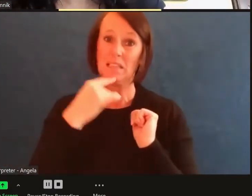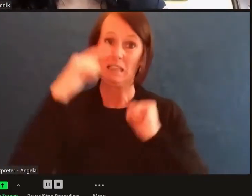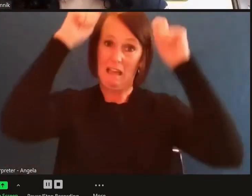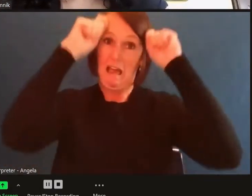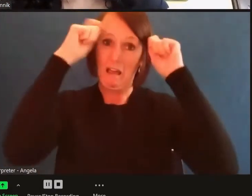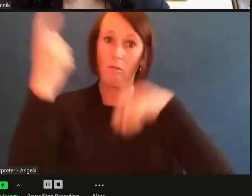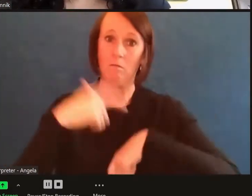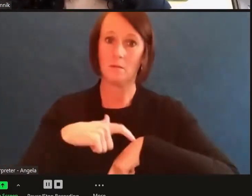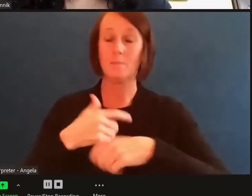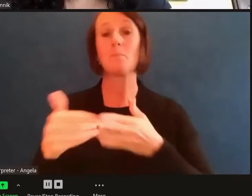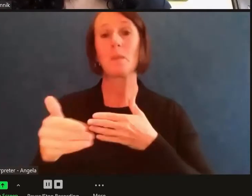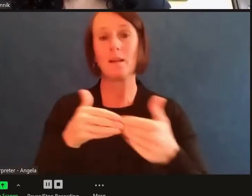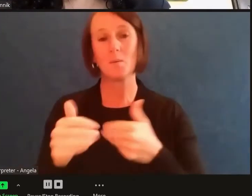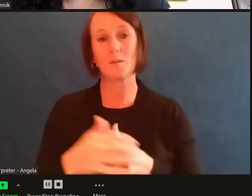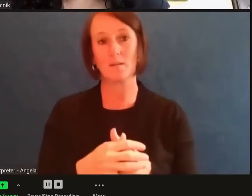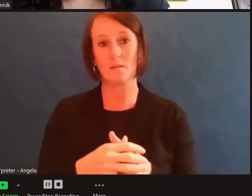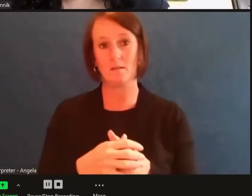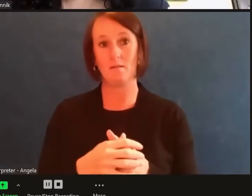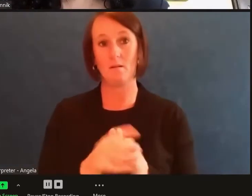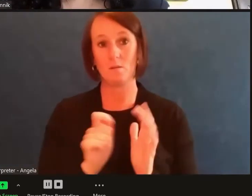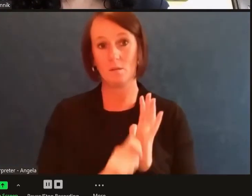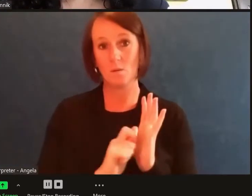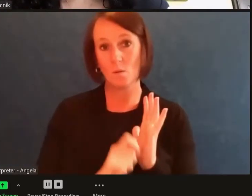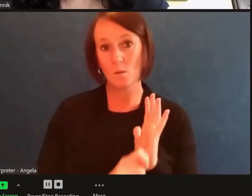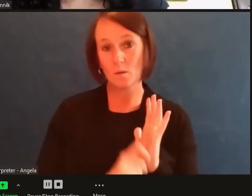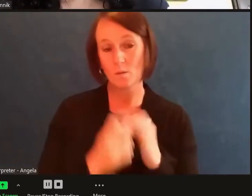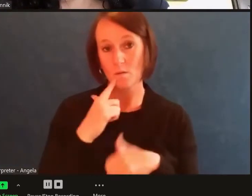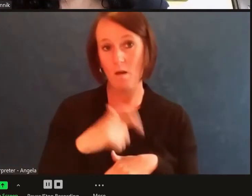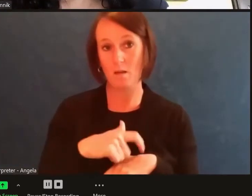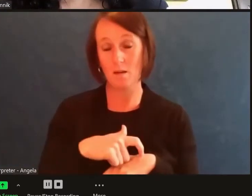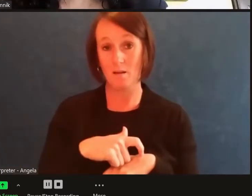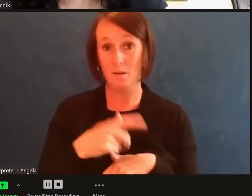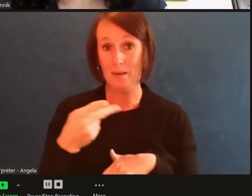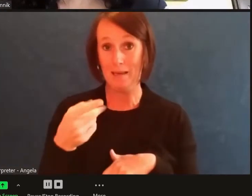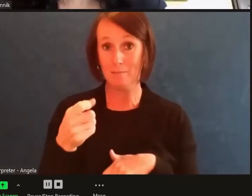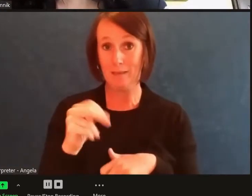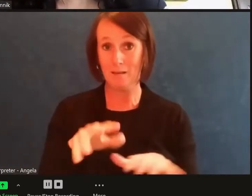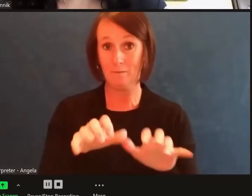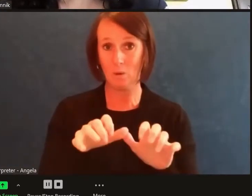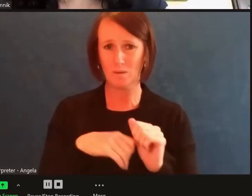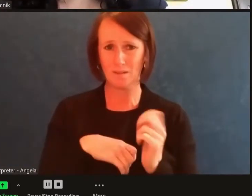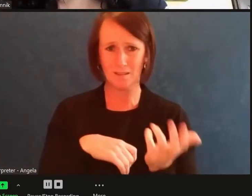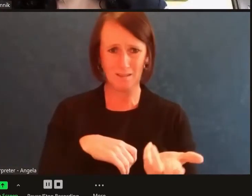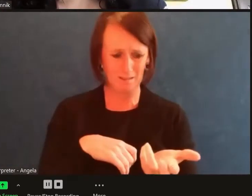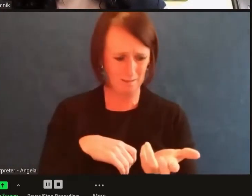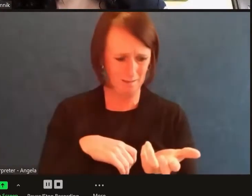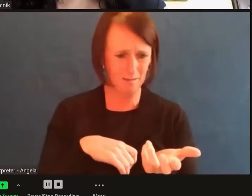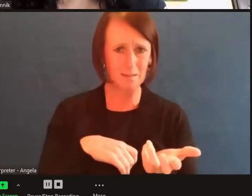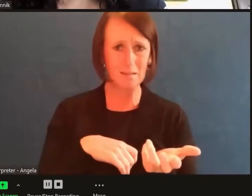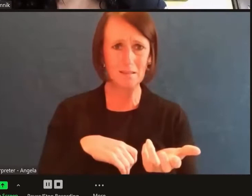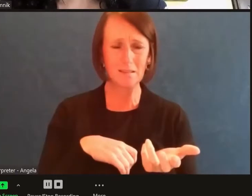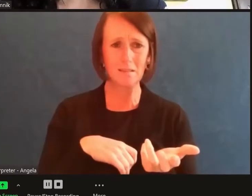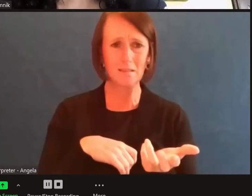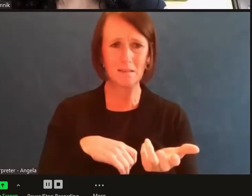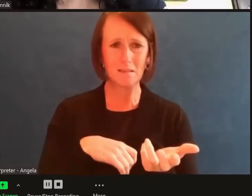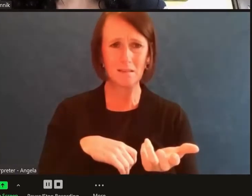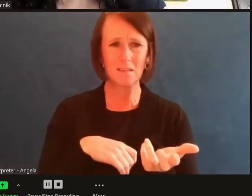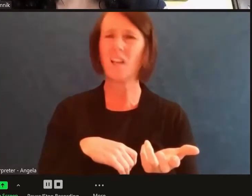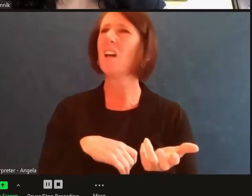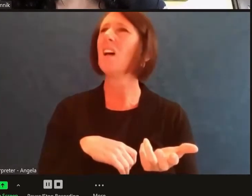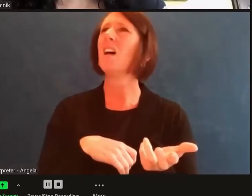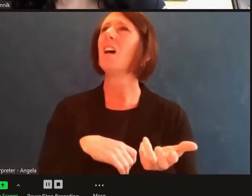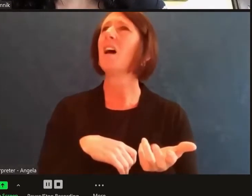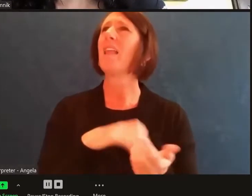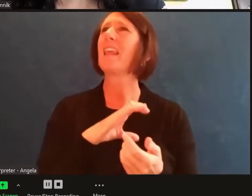I also experienced I was taking notes because I was taking notes and my pen froze up. And I thought, my character's keeping a journal in place closer than this. How do